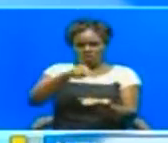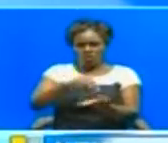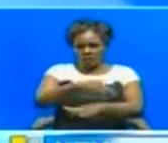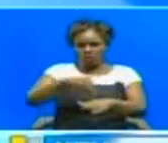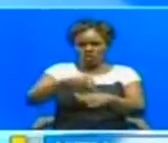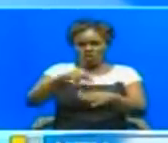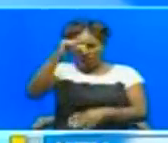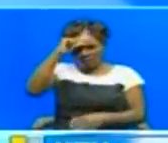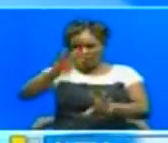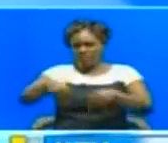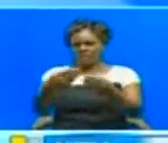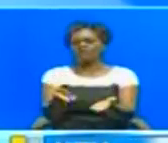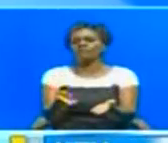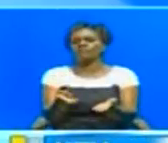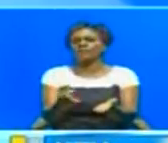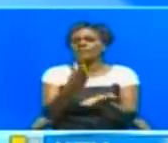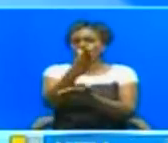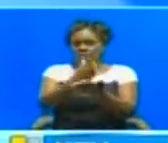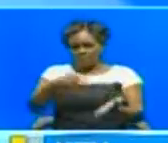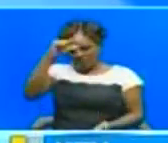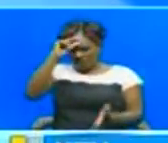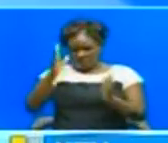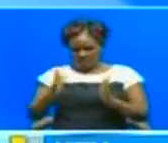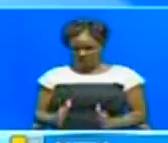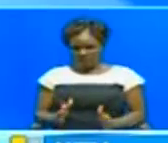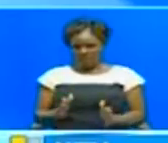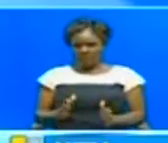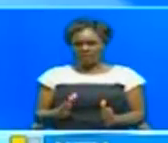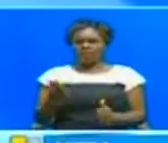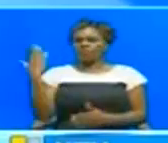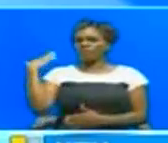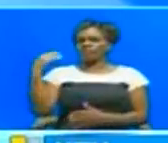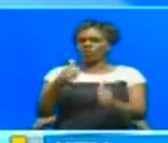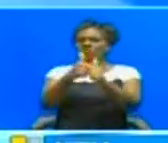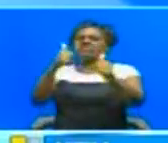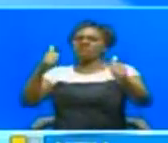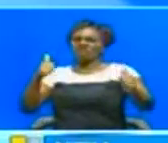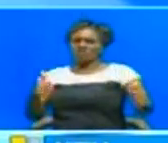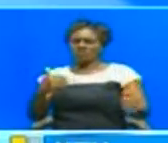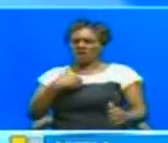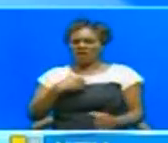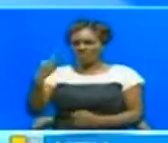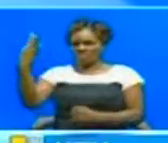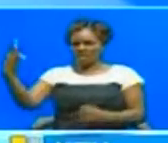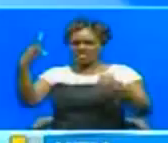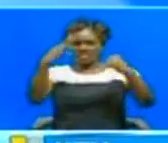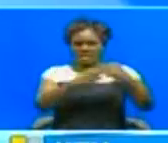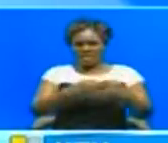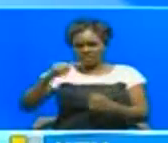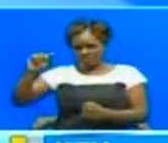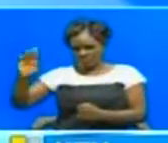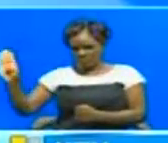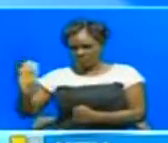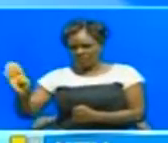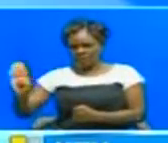for county referral hospitals. Some of the governors, as we did reported earlier, refused to have the 38 billion shillings worth of